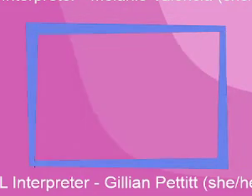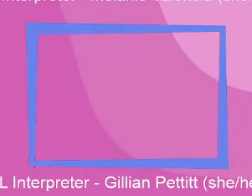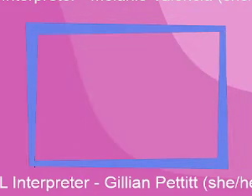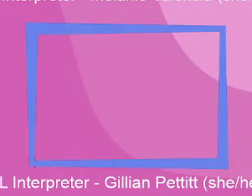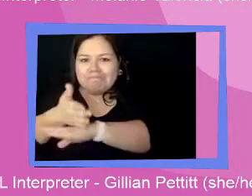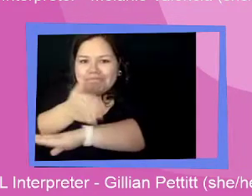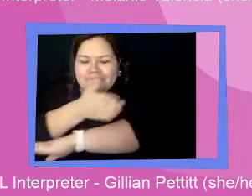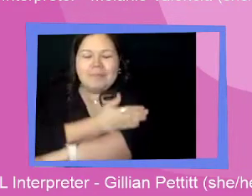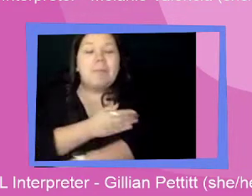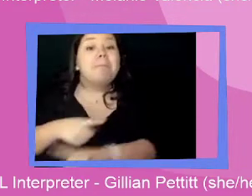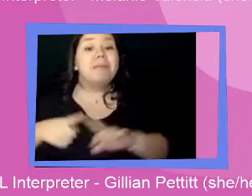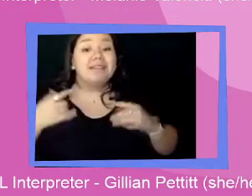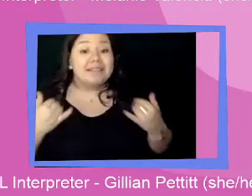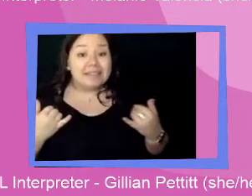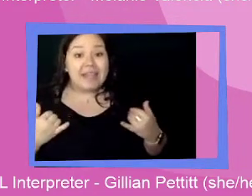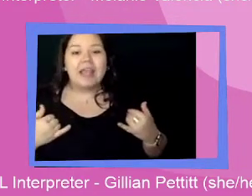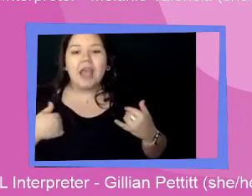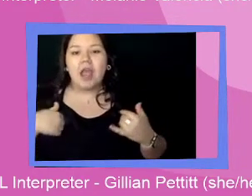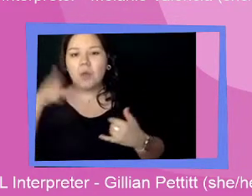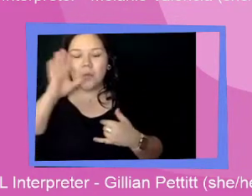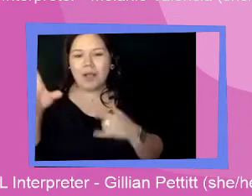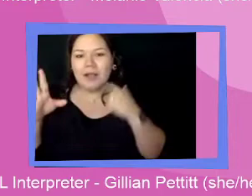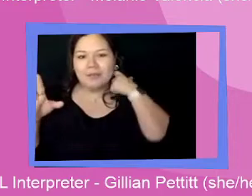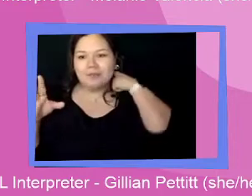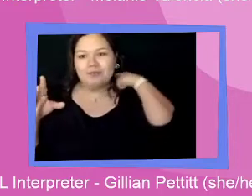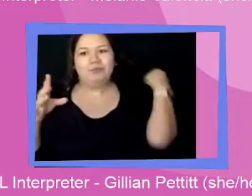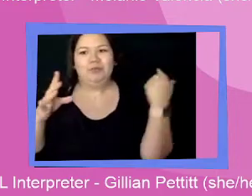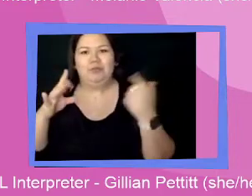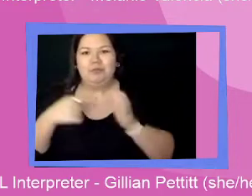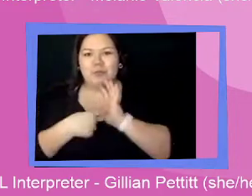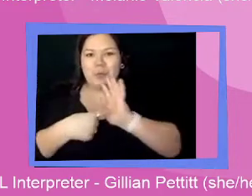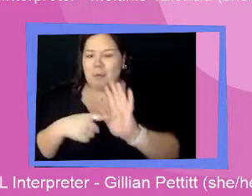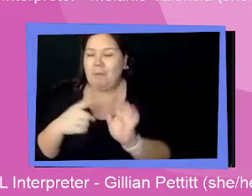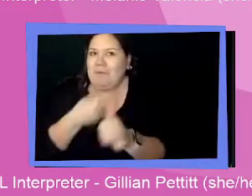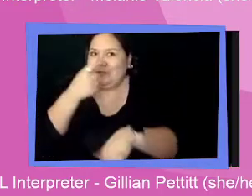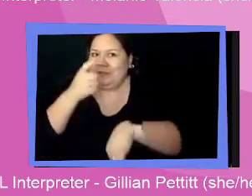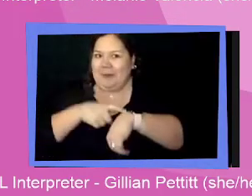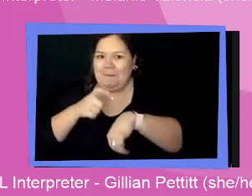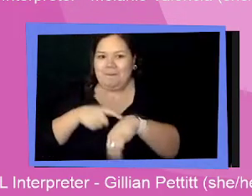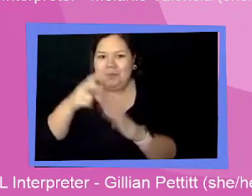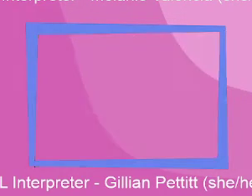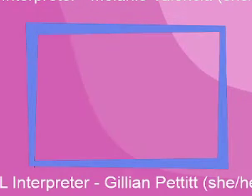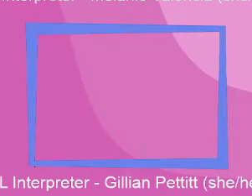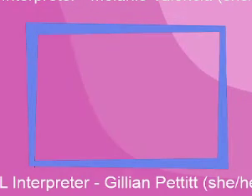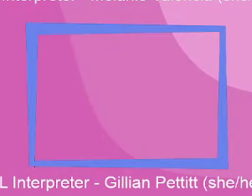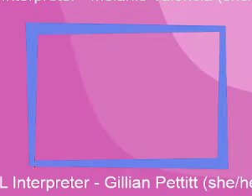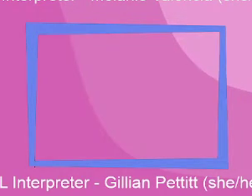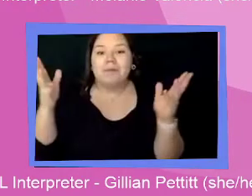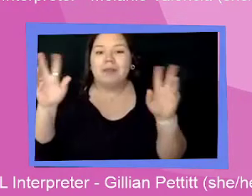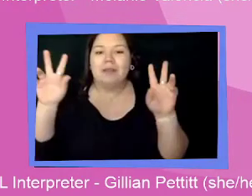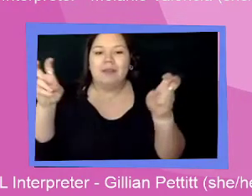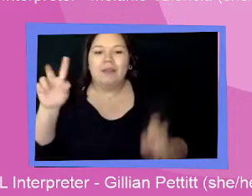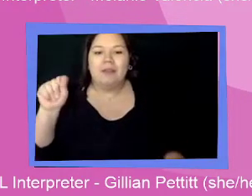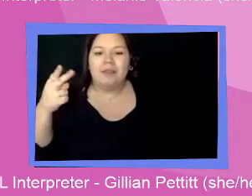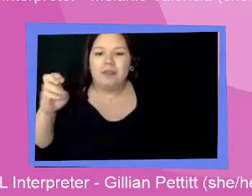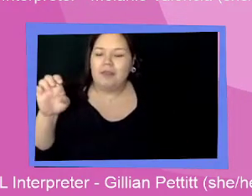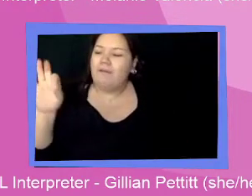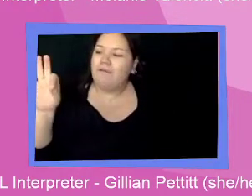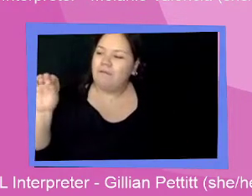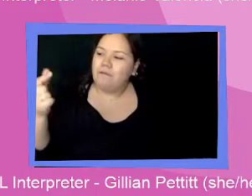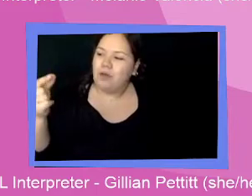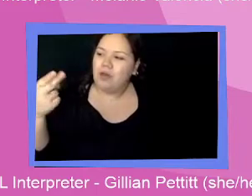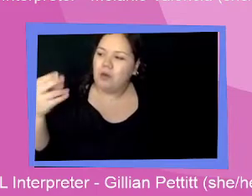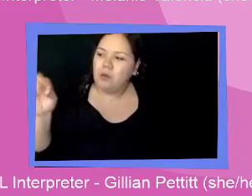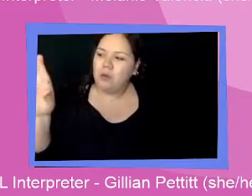you to one of the very first times that I'm reading from the Foghorn Echoes.